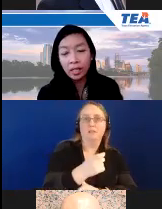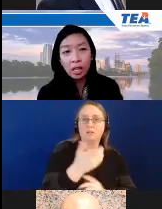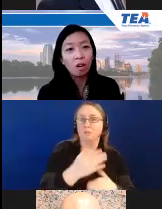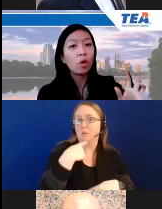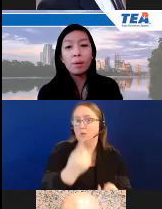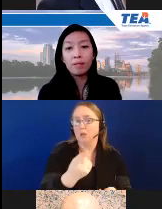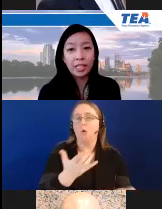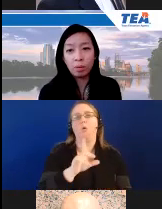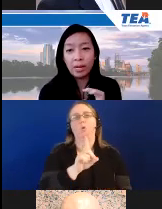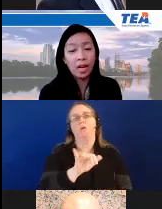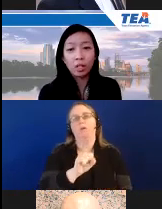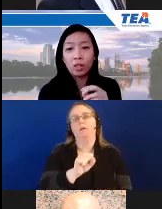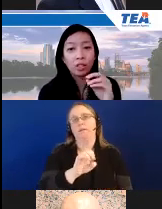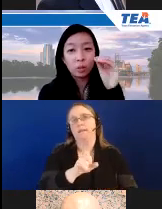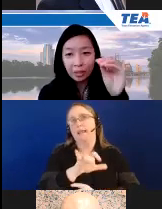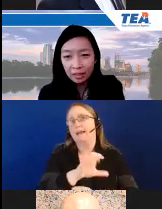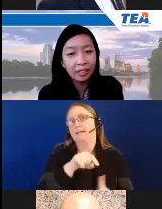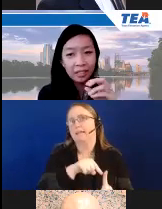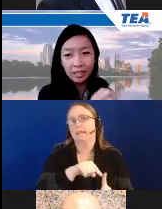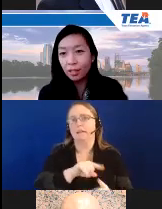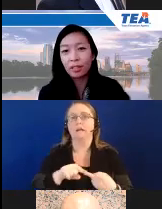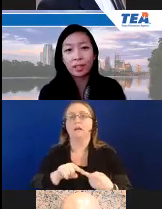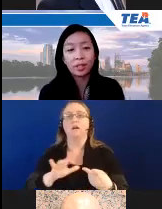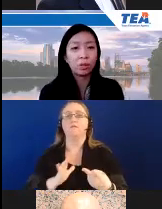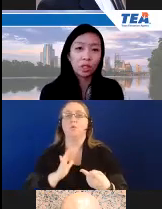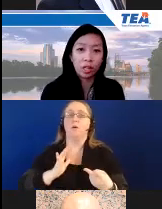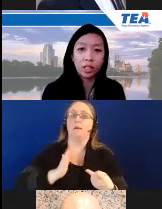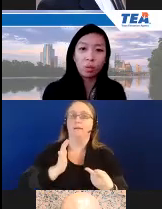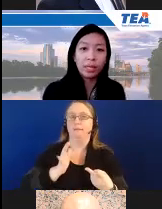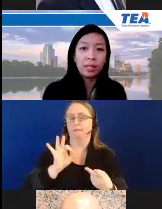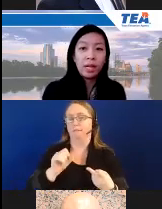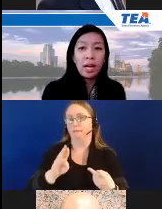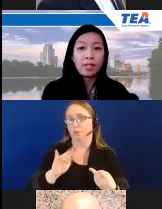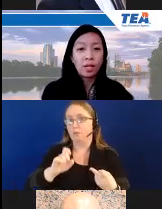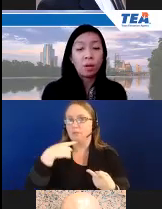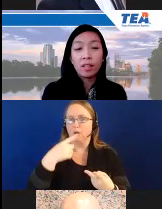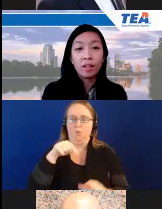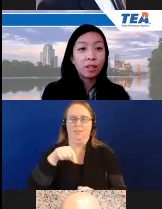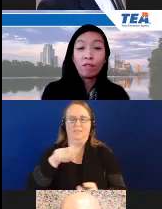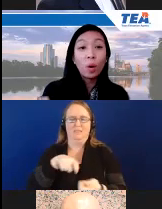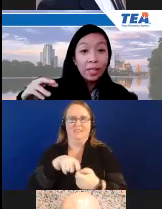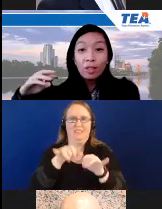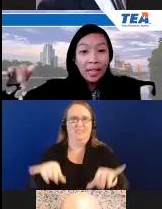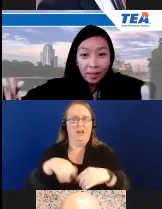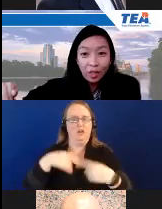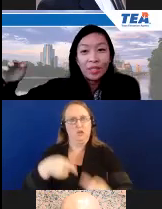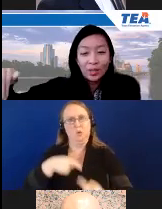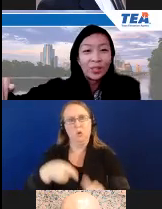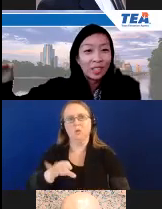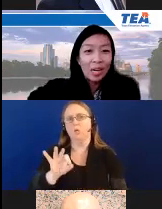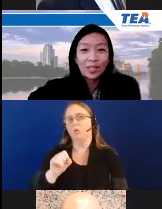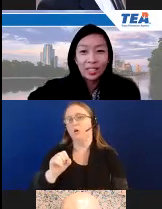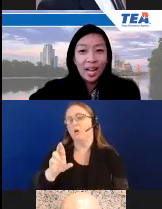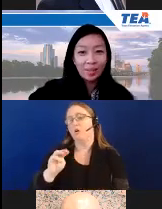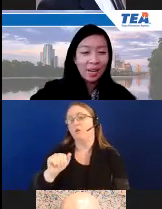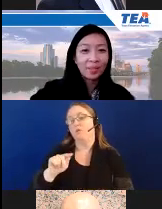dyslexic. A formative assessment might tell you there are specific standards that a student is struggling with. And so the formative will tell you if the student